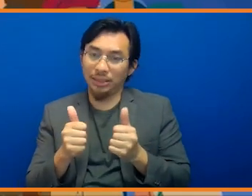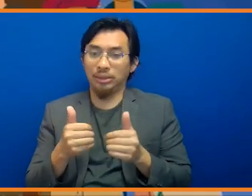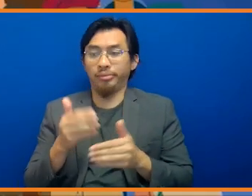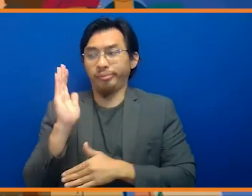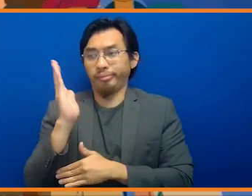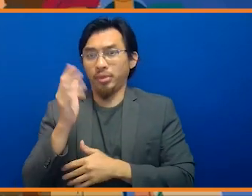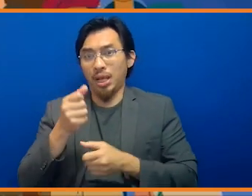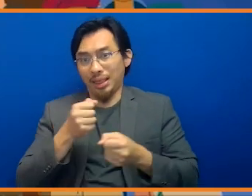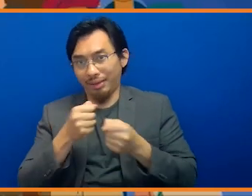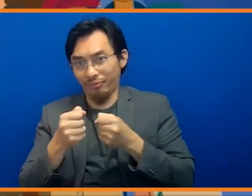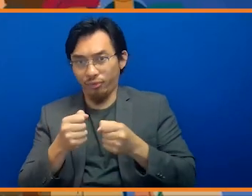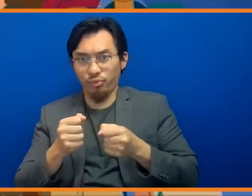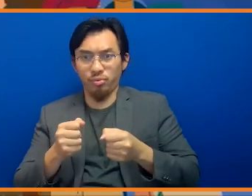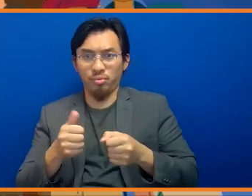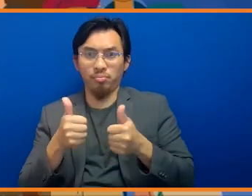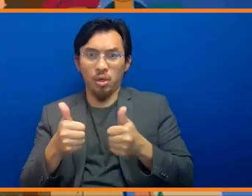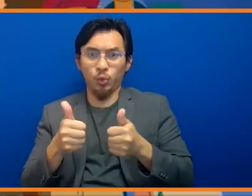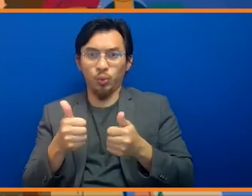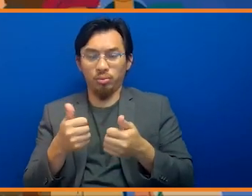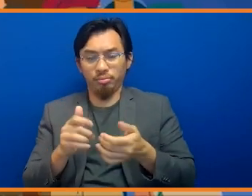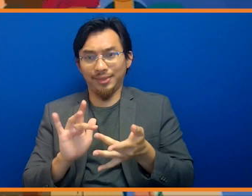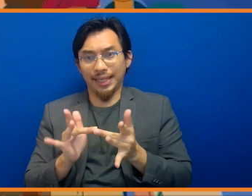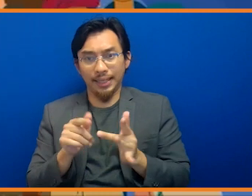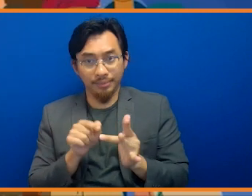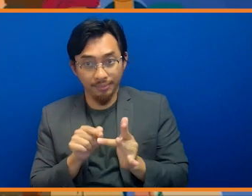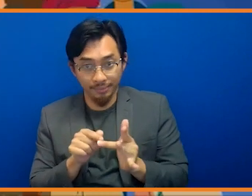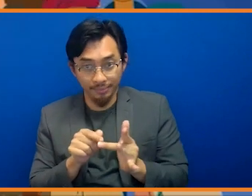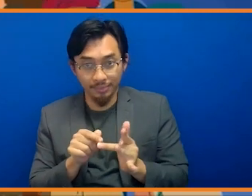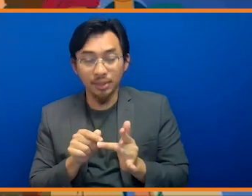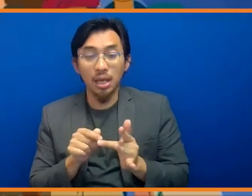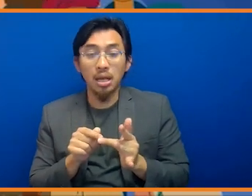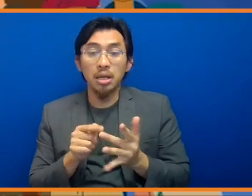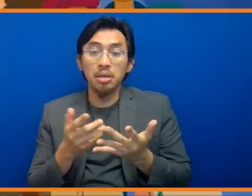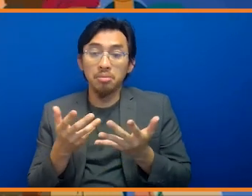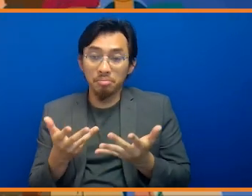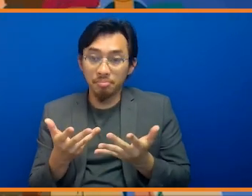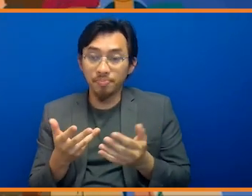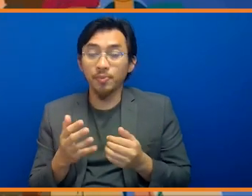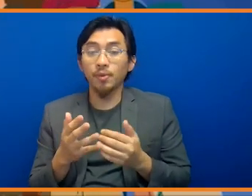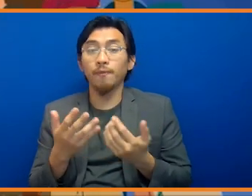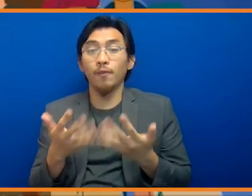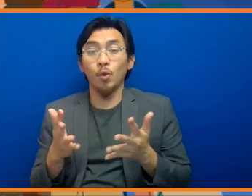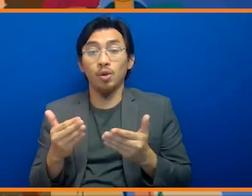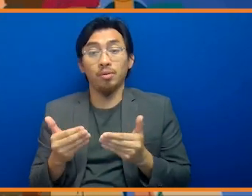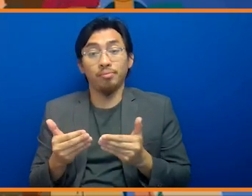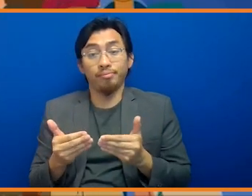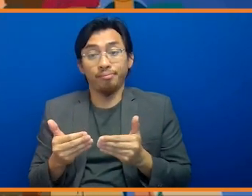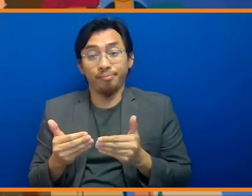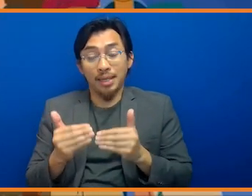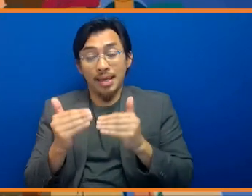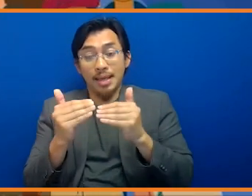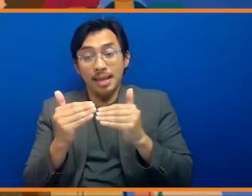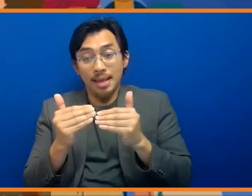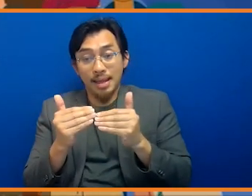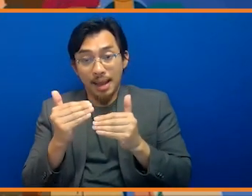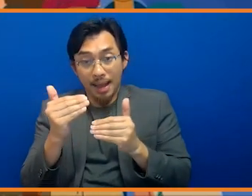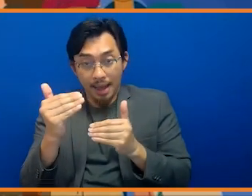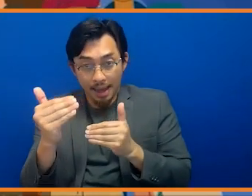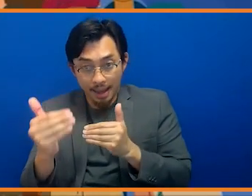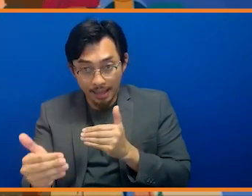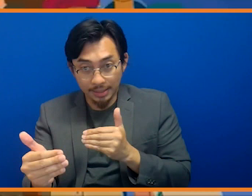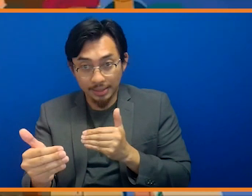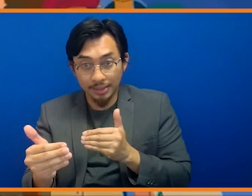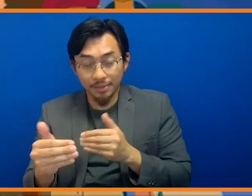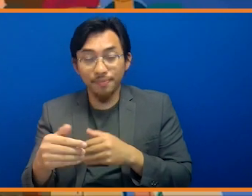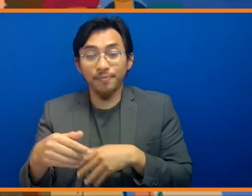presentations and interview. So that is actually just times, condition, and requirements for the next stage